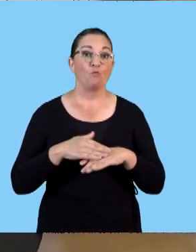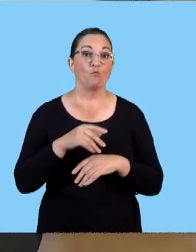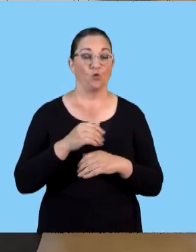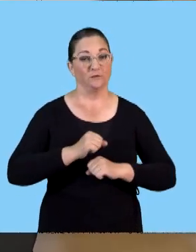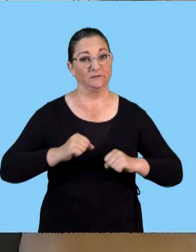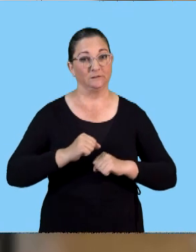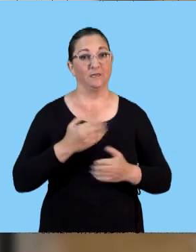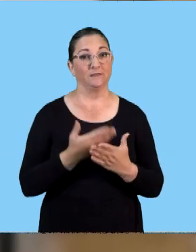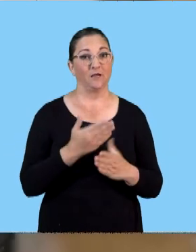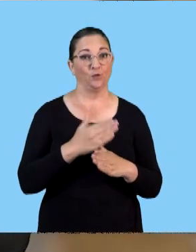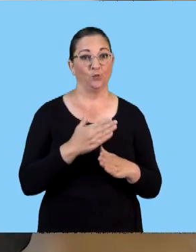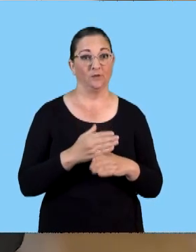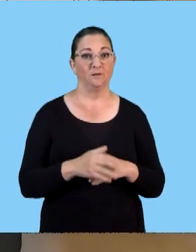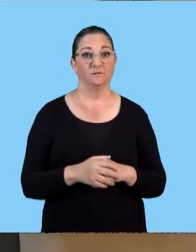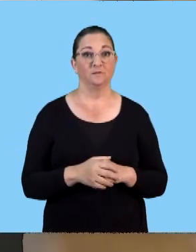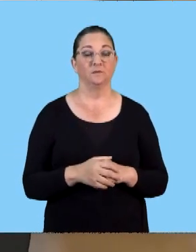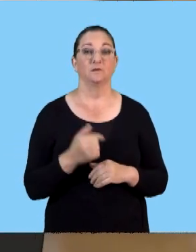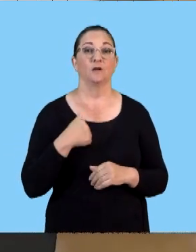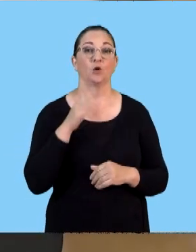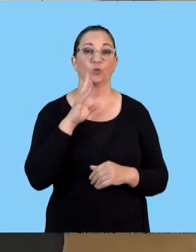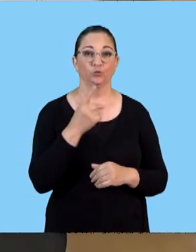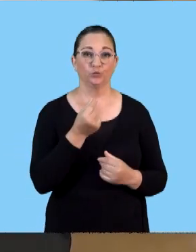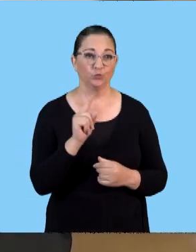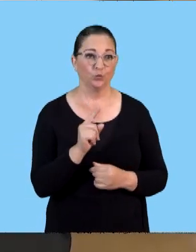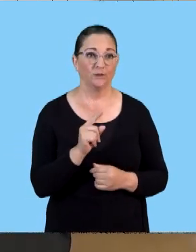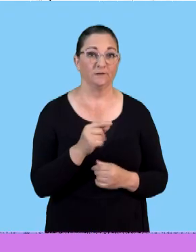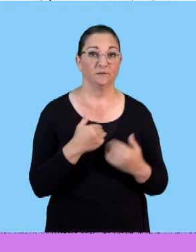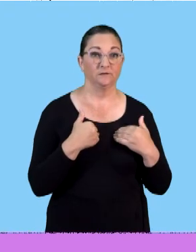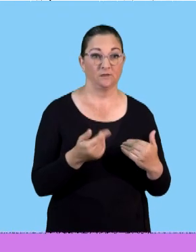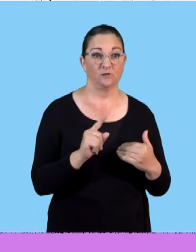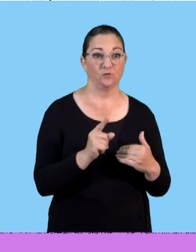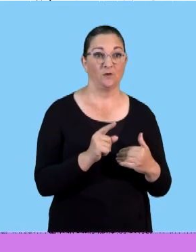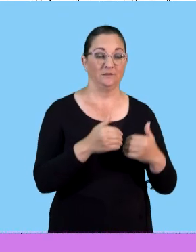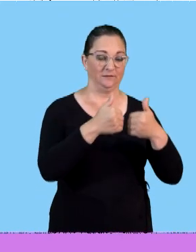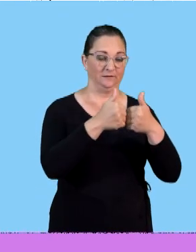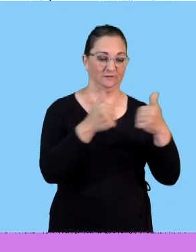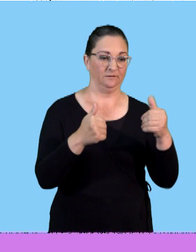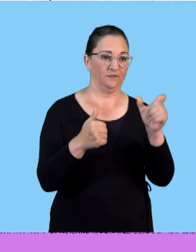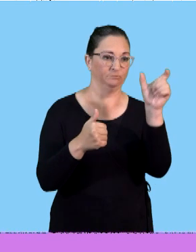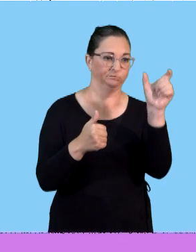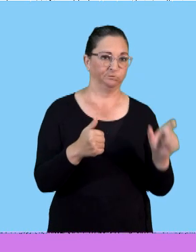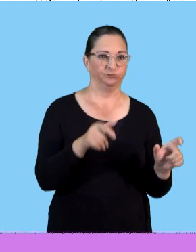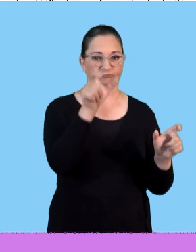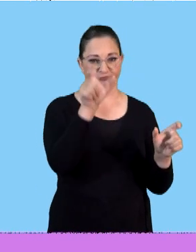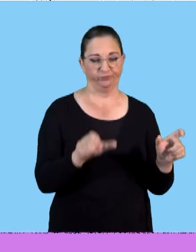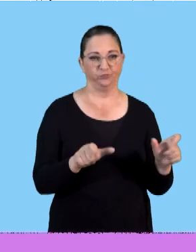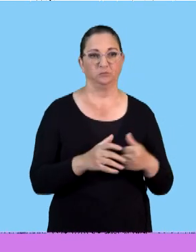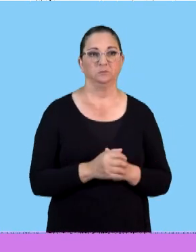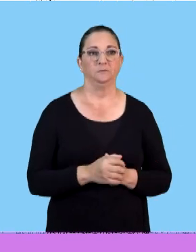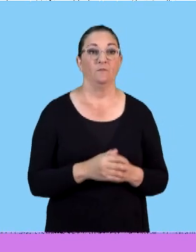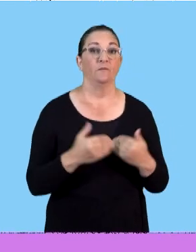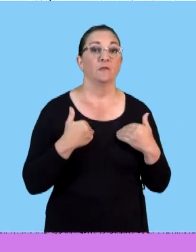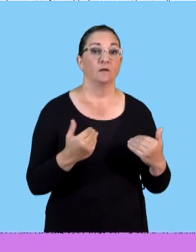for us to work with. Now guys, I will quickly do the following. I'll start by dividing this now, okay, into